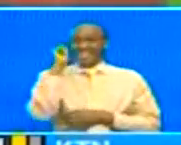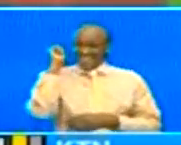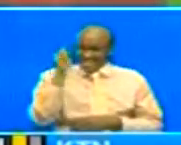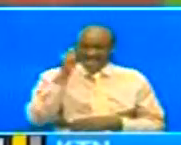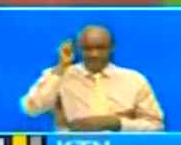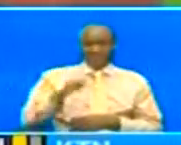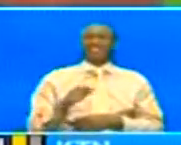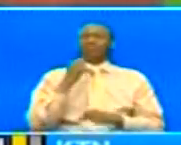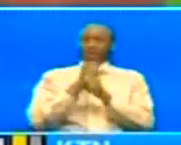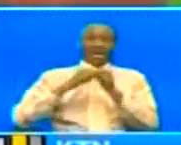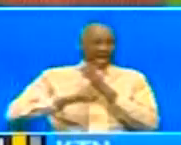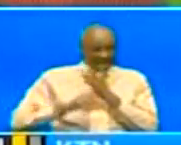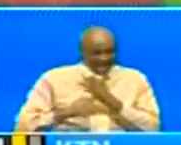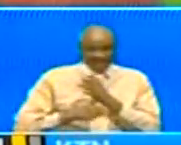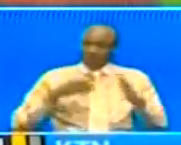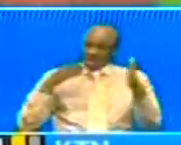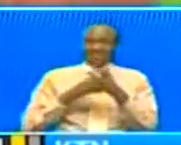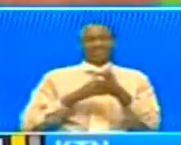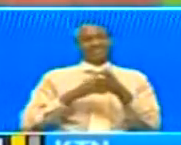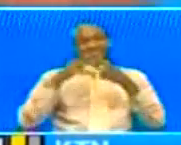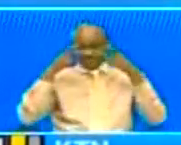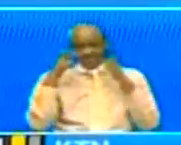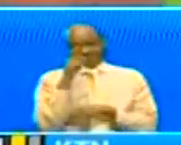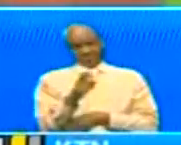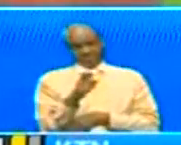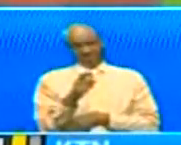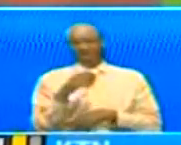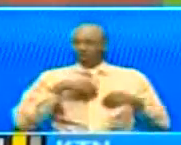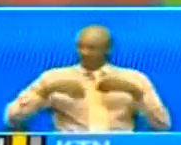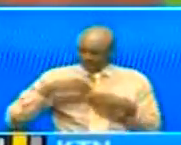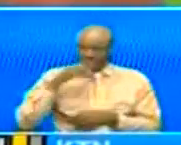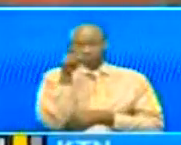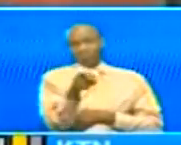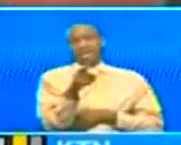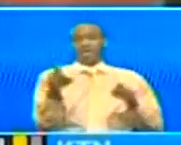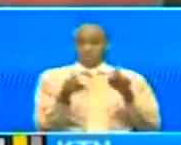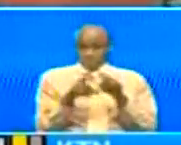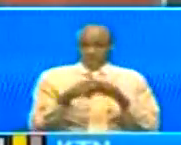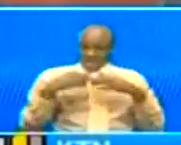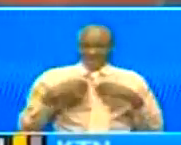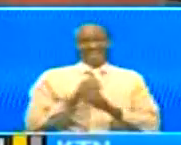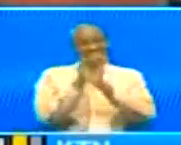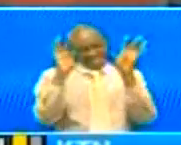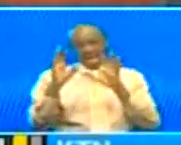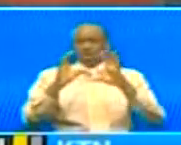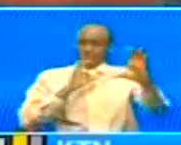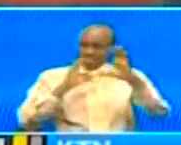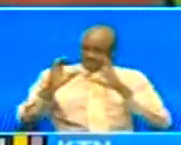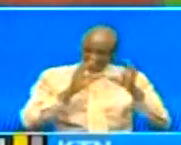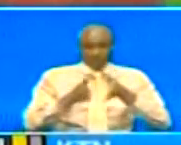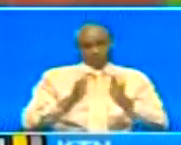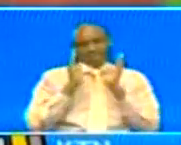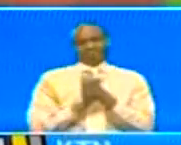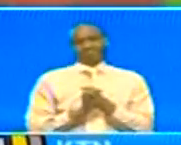should up its game in anti-terror war, anti-corruption war, and have a clear communication